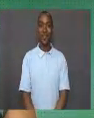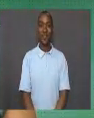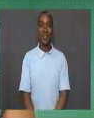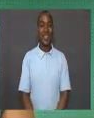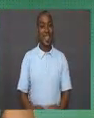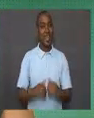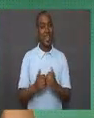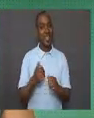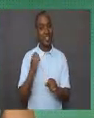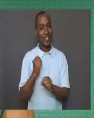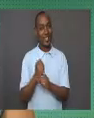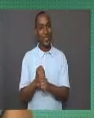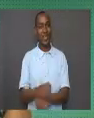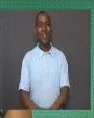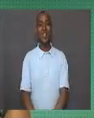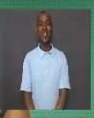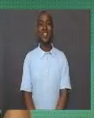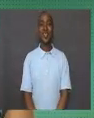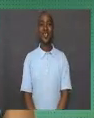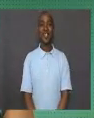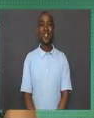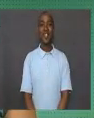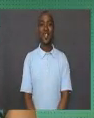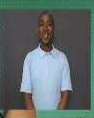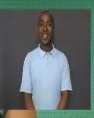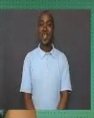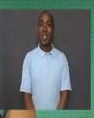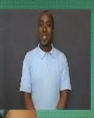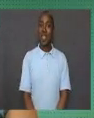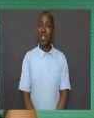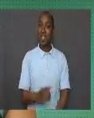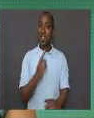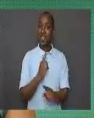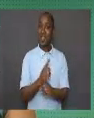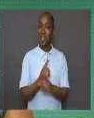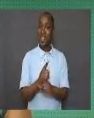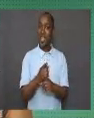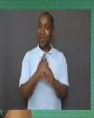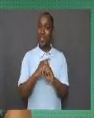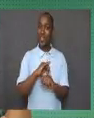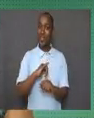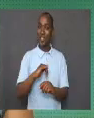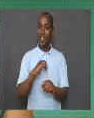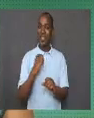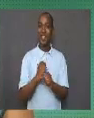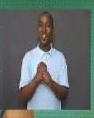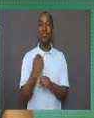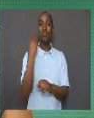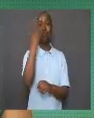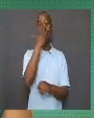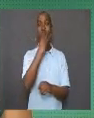How did you do? If you wrote down the correct answers, great